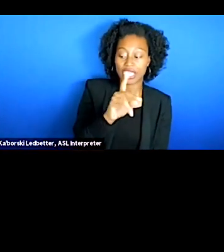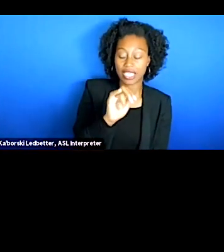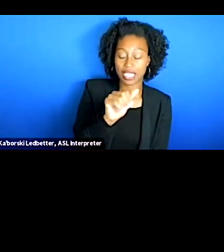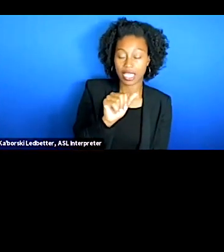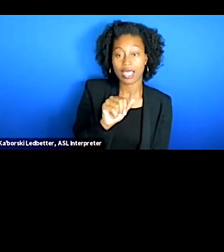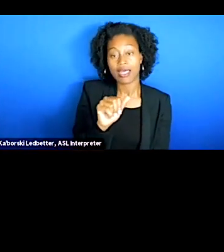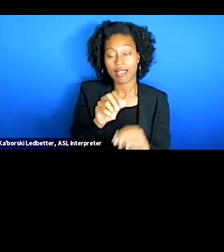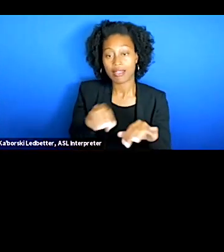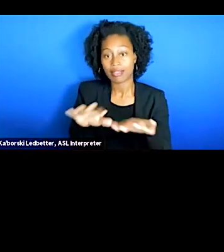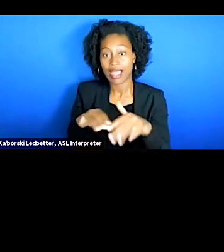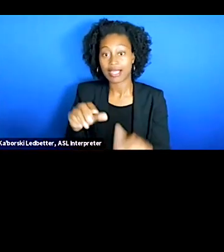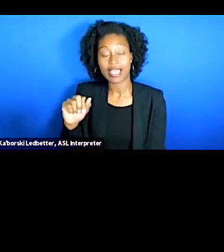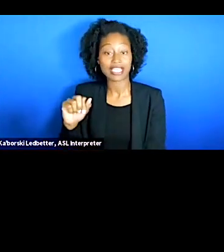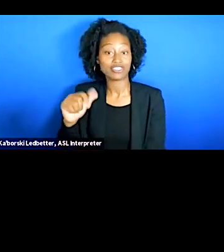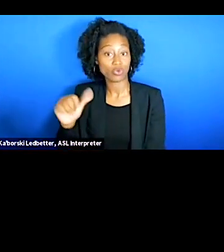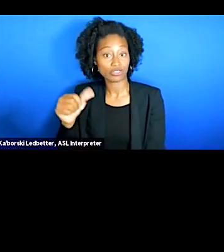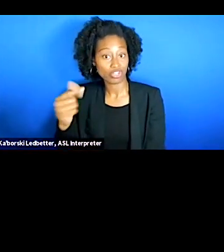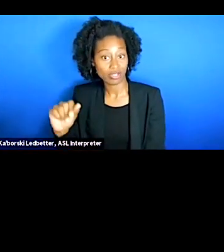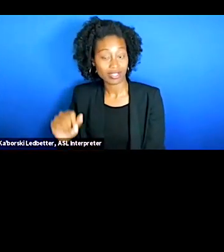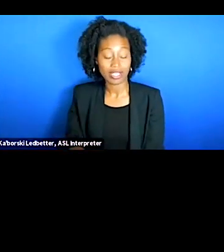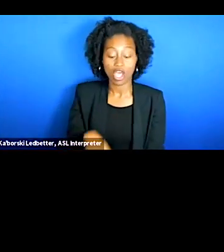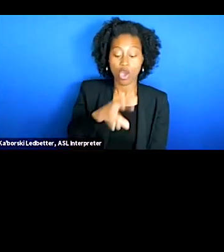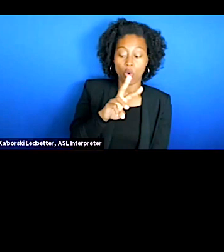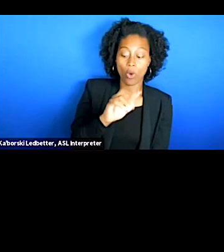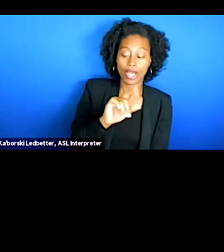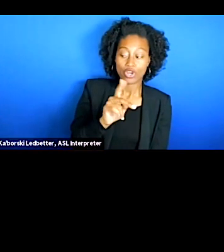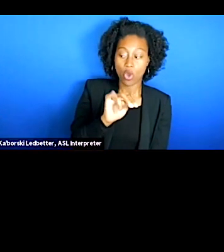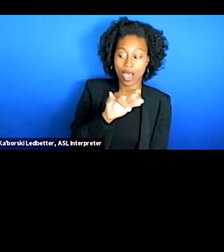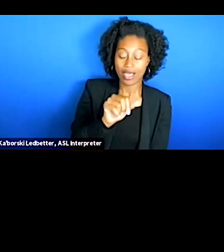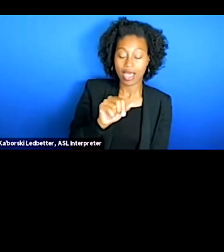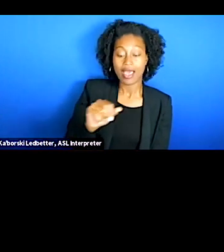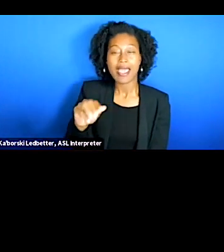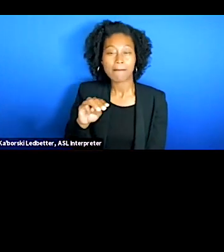the Wampanoag and Massachusetts land of the state of Massachusetts.